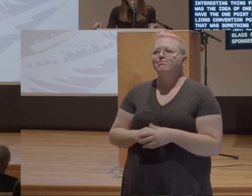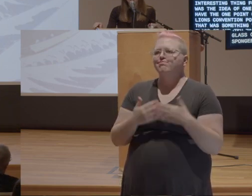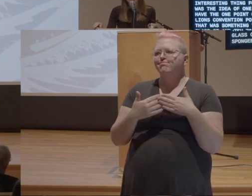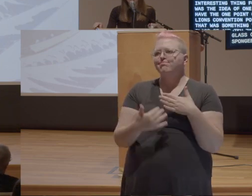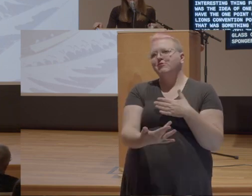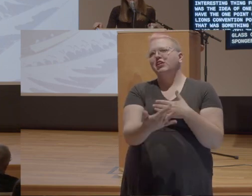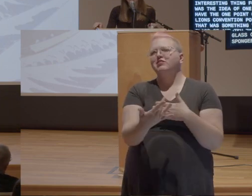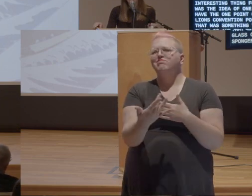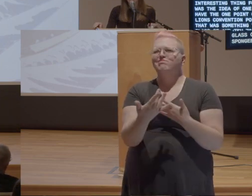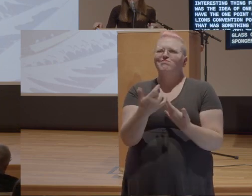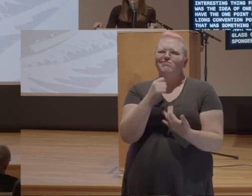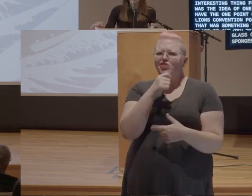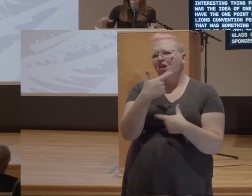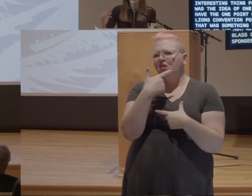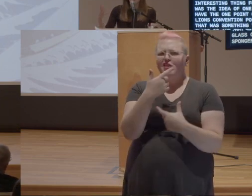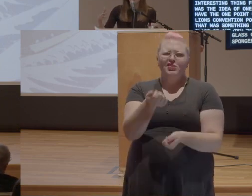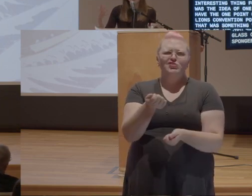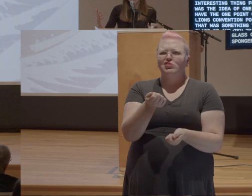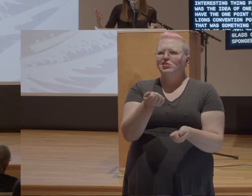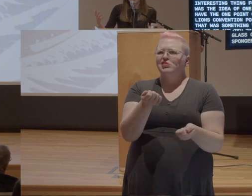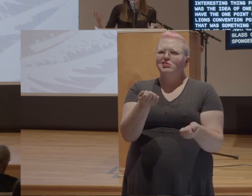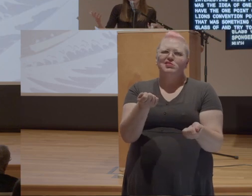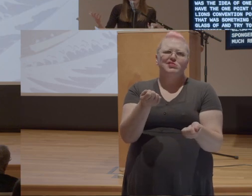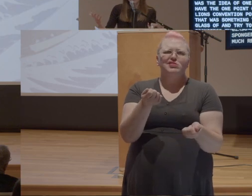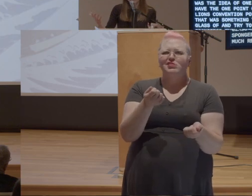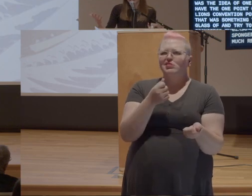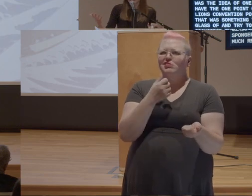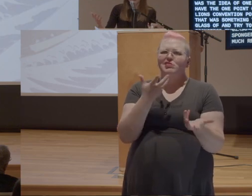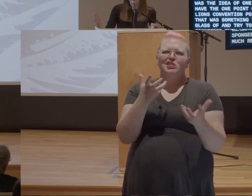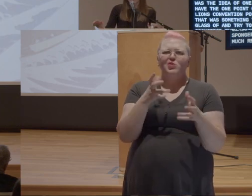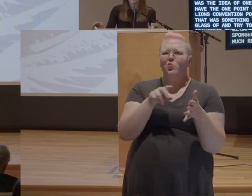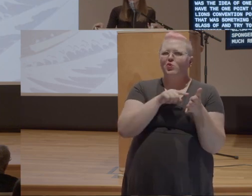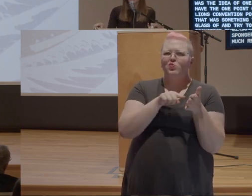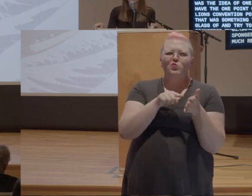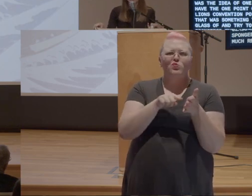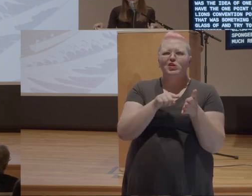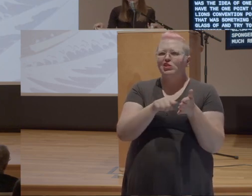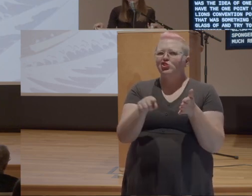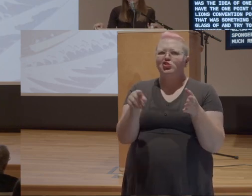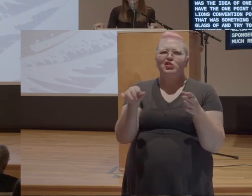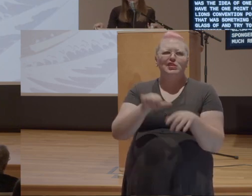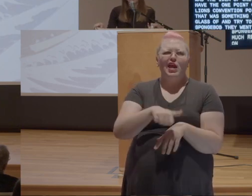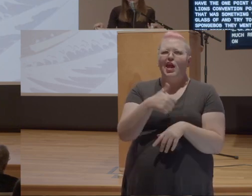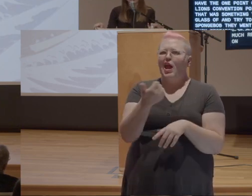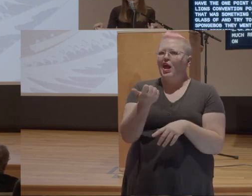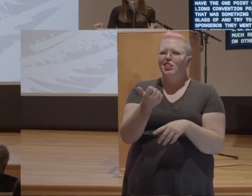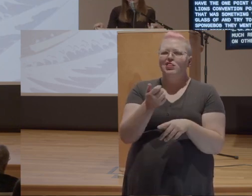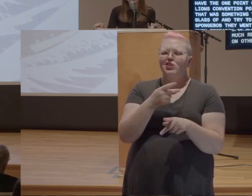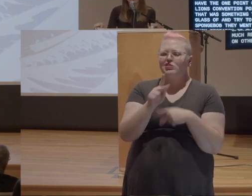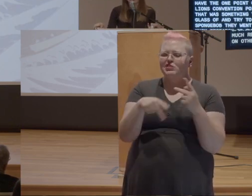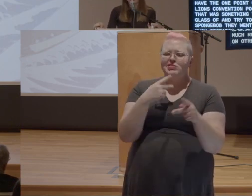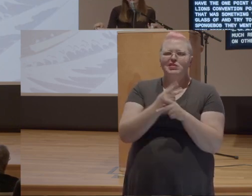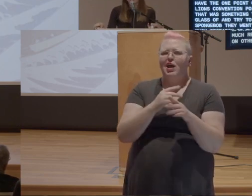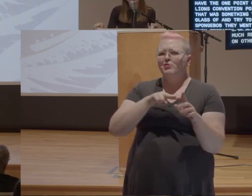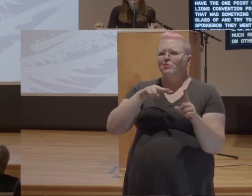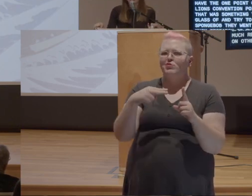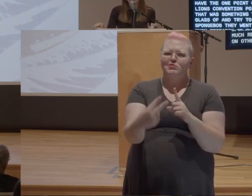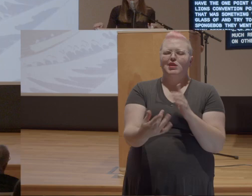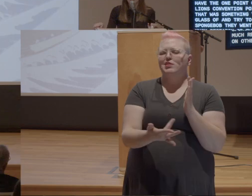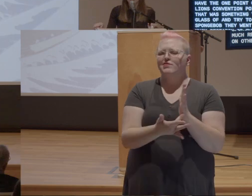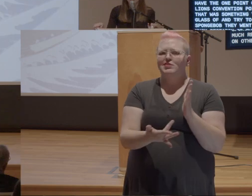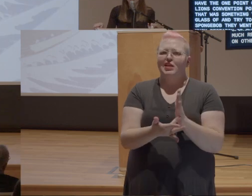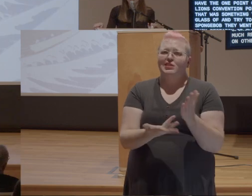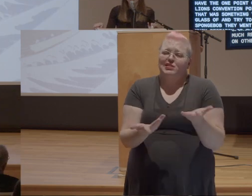overly interested or didn't do much research or even have access to information on other perspectival techniques that